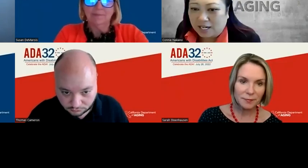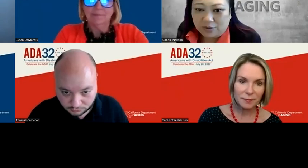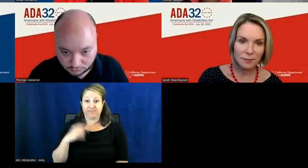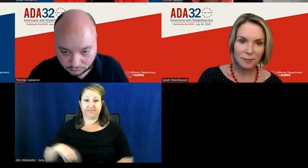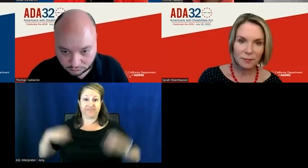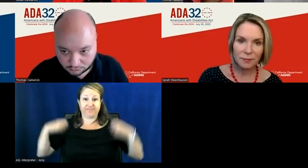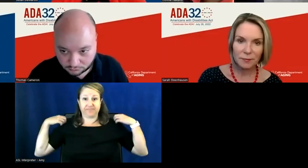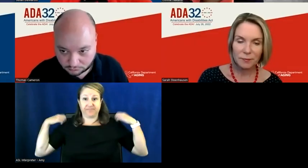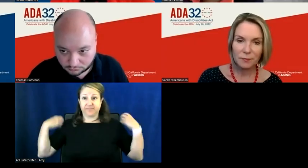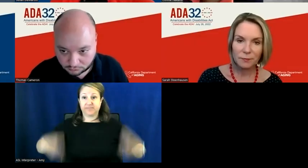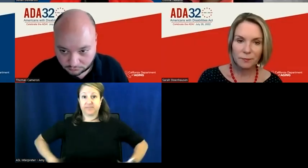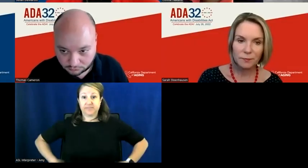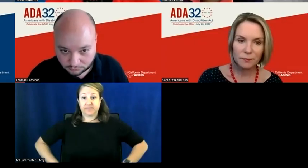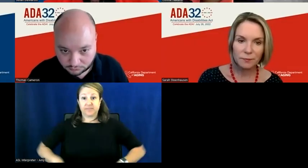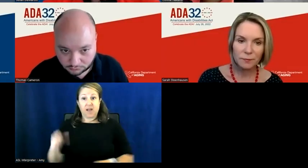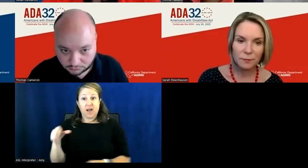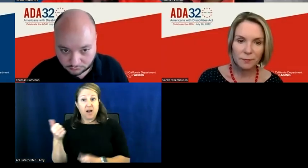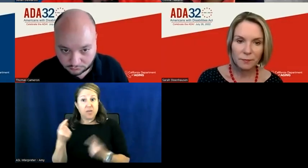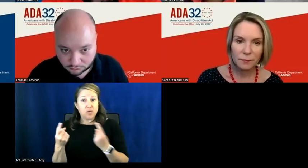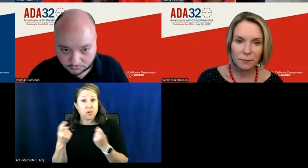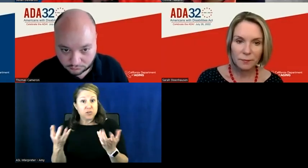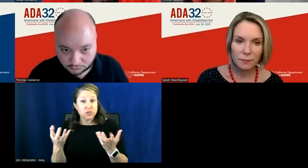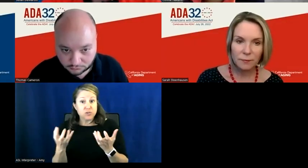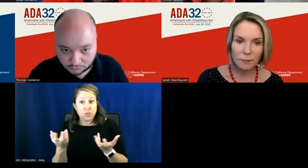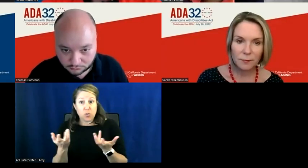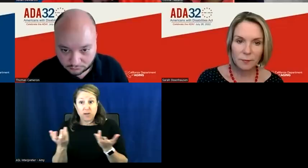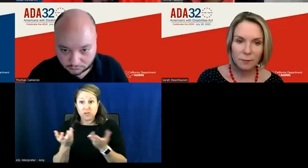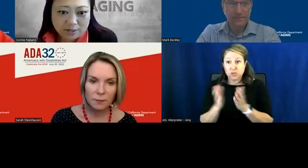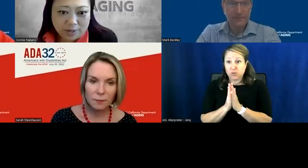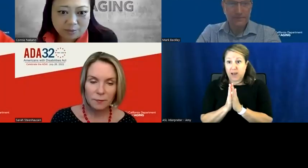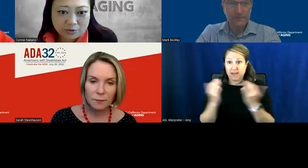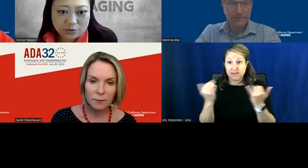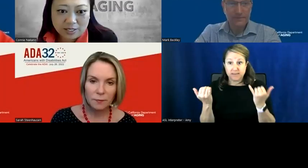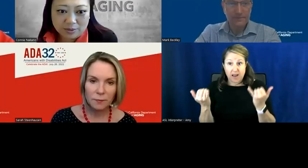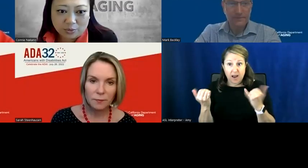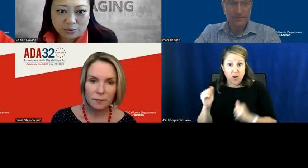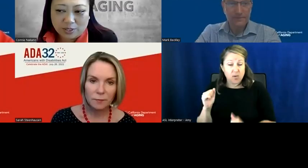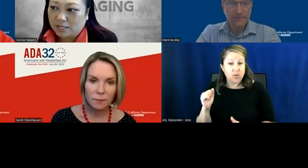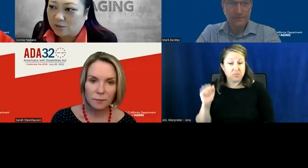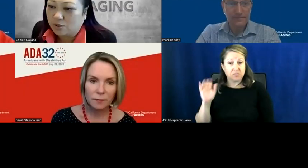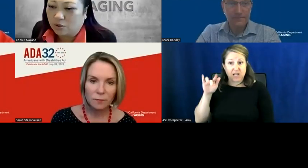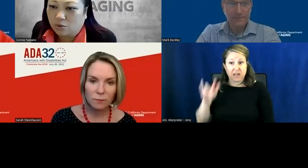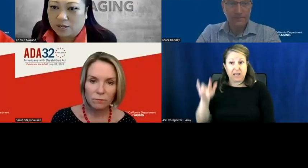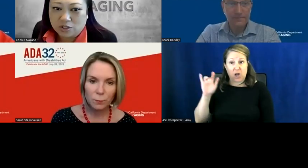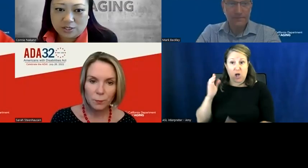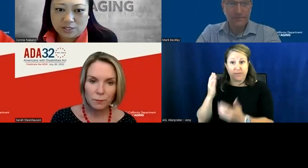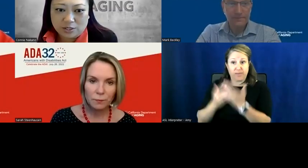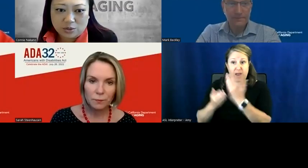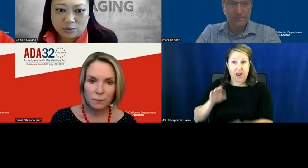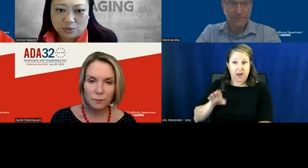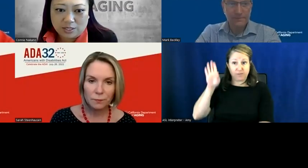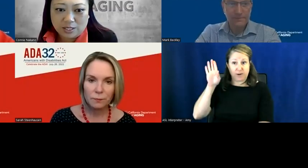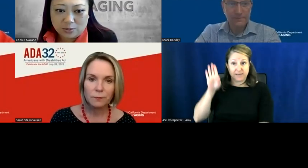and again if you have any questions that you'd like to ask live click on the raise hand icon at the bottom of your screen or you can enter in your question